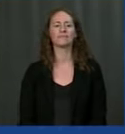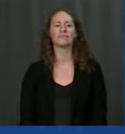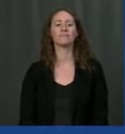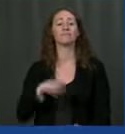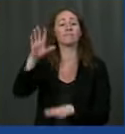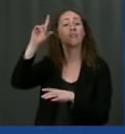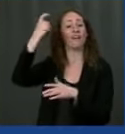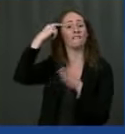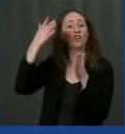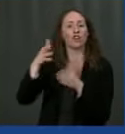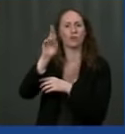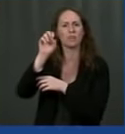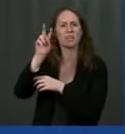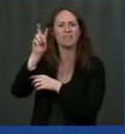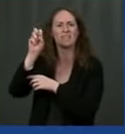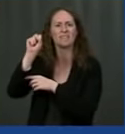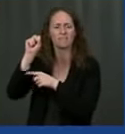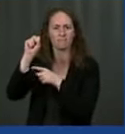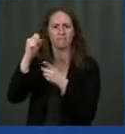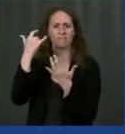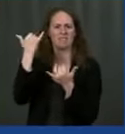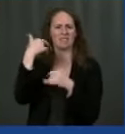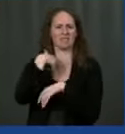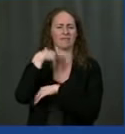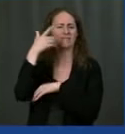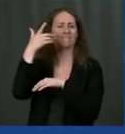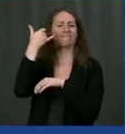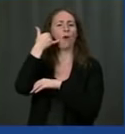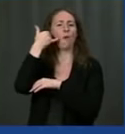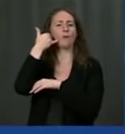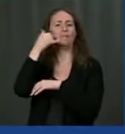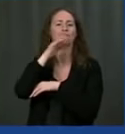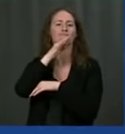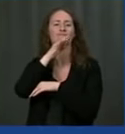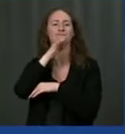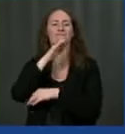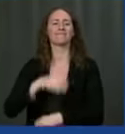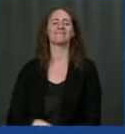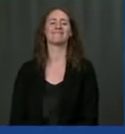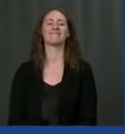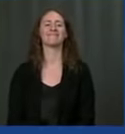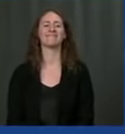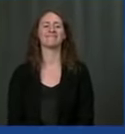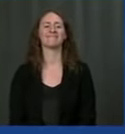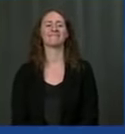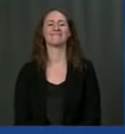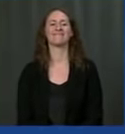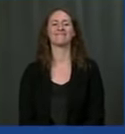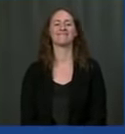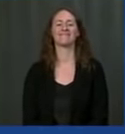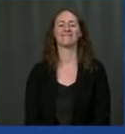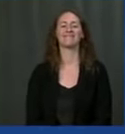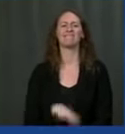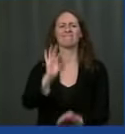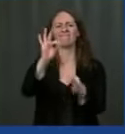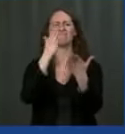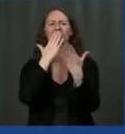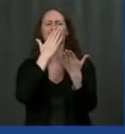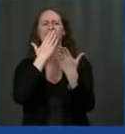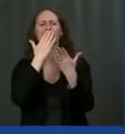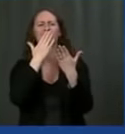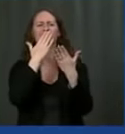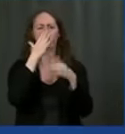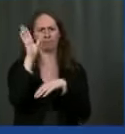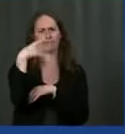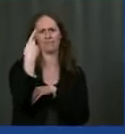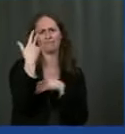thank you, Mr. President. When we spoke on Friday, you assured me that when we asked for the pre-landfall declaration that